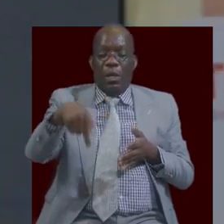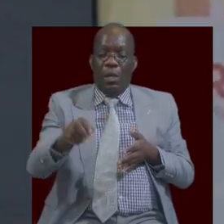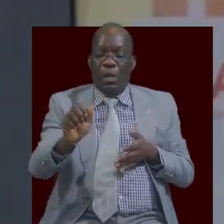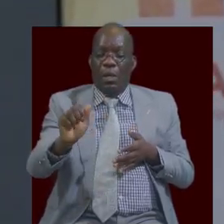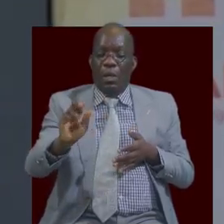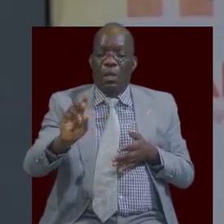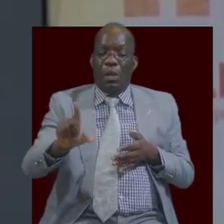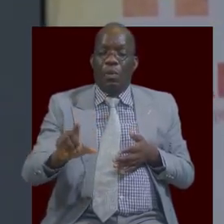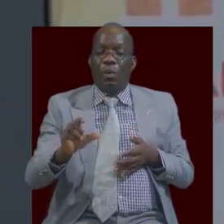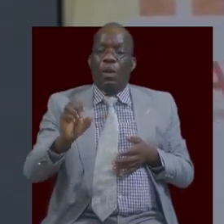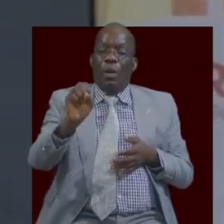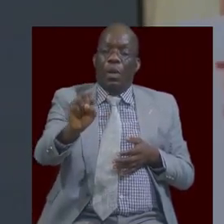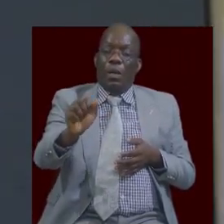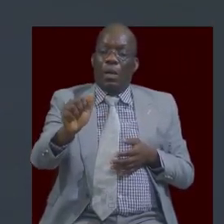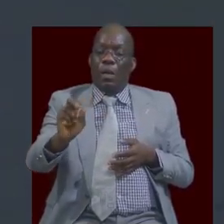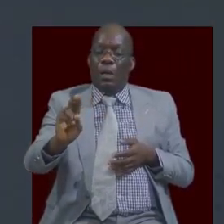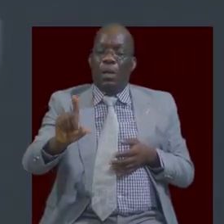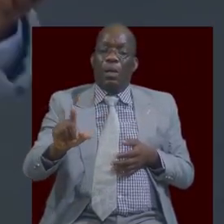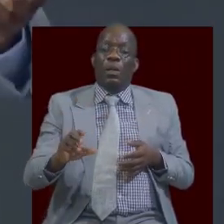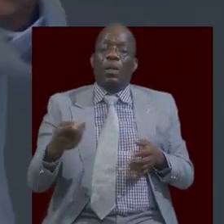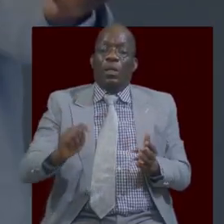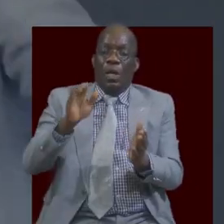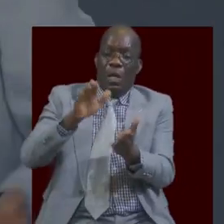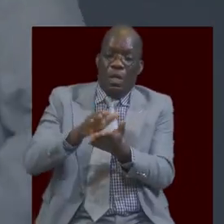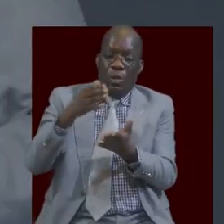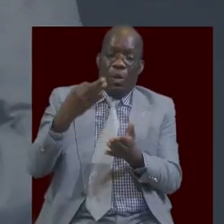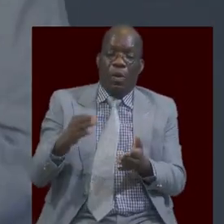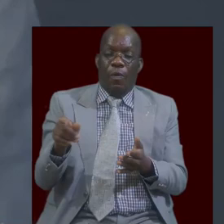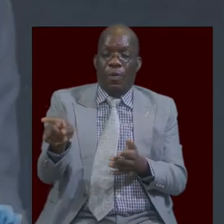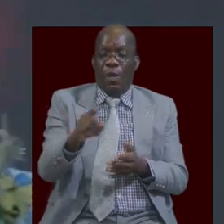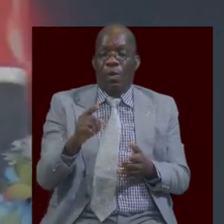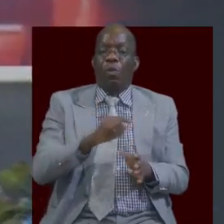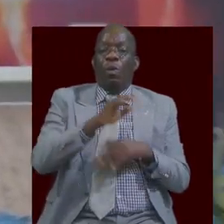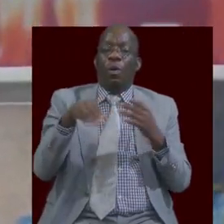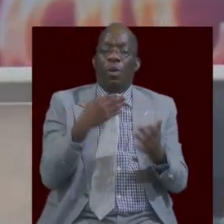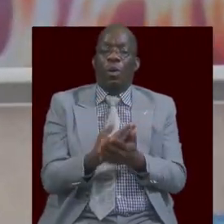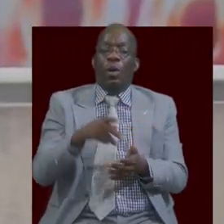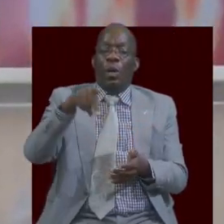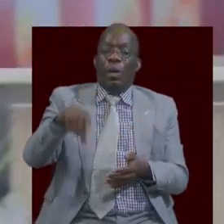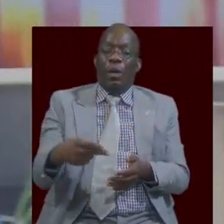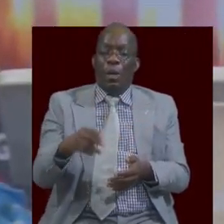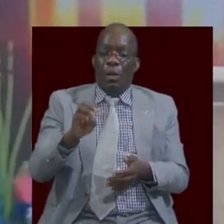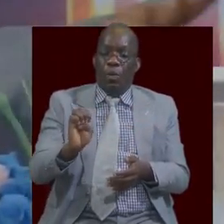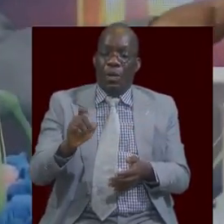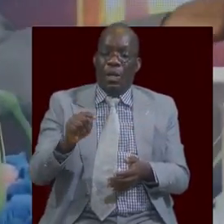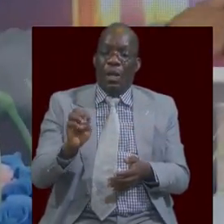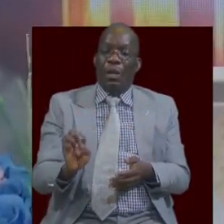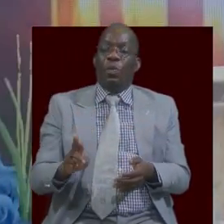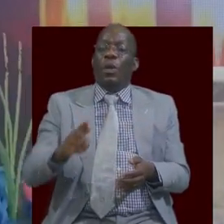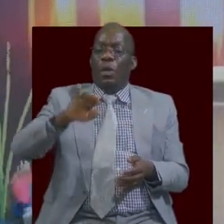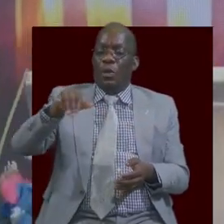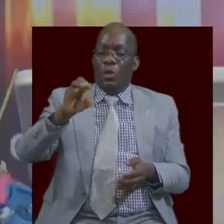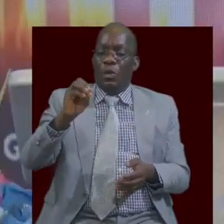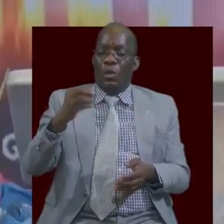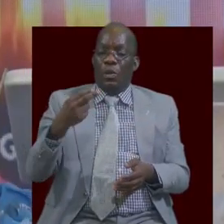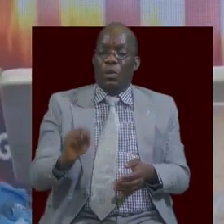them all. And Peter had seen the Lord before he ever saw the Lord. John, James, and the others, they have interacted with the